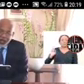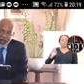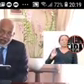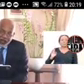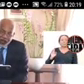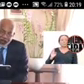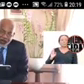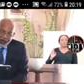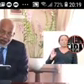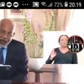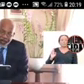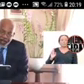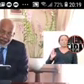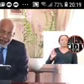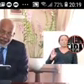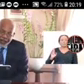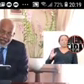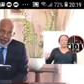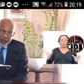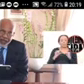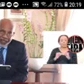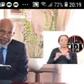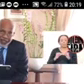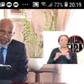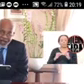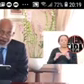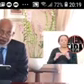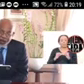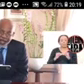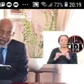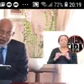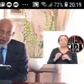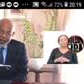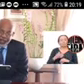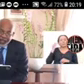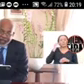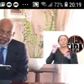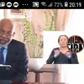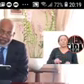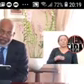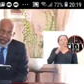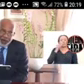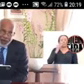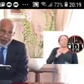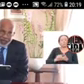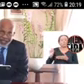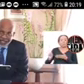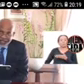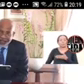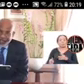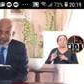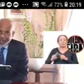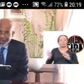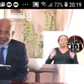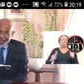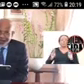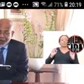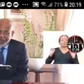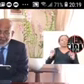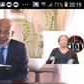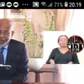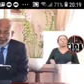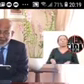continue. So even though it is stay-at-home weekend, we will still allow people to satisfy